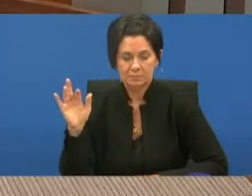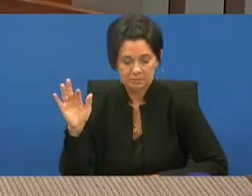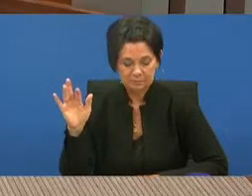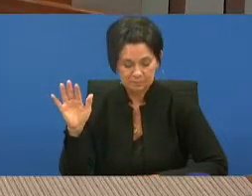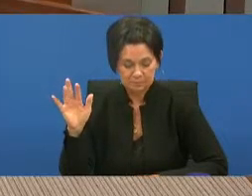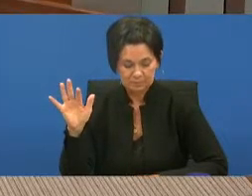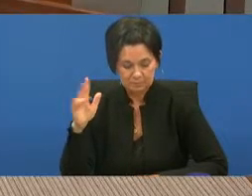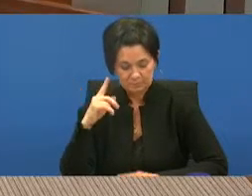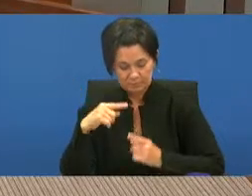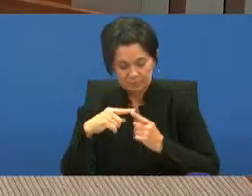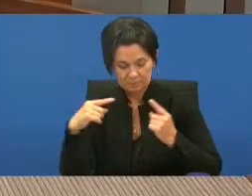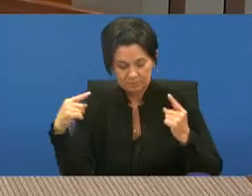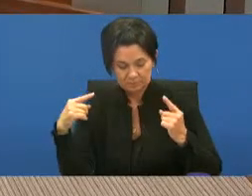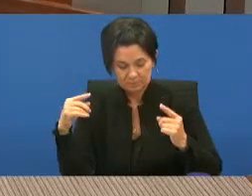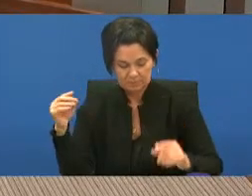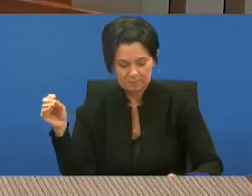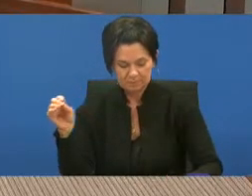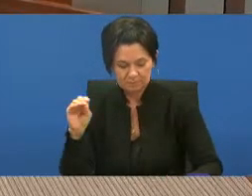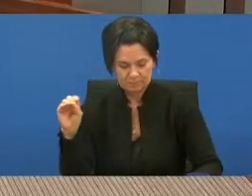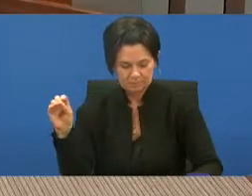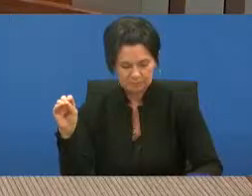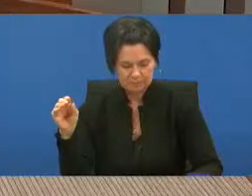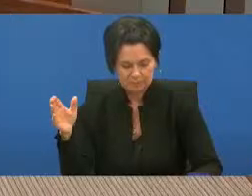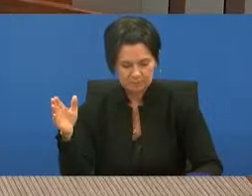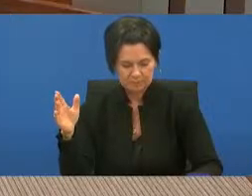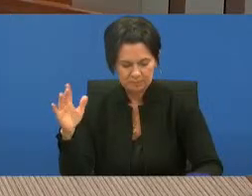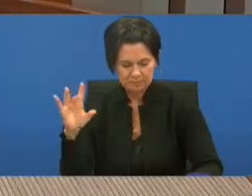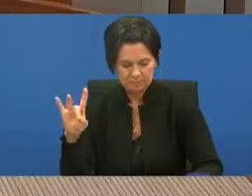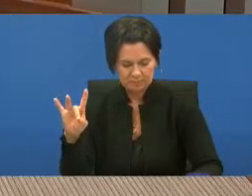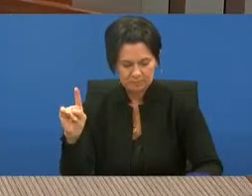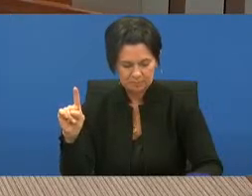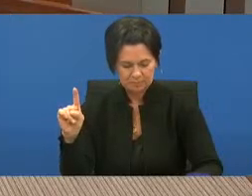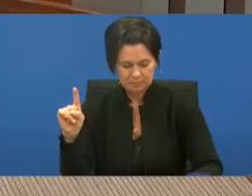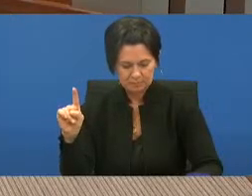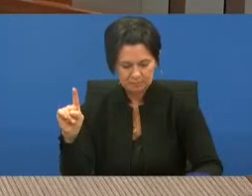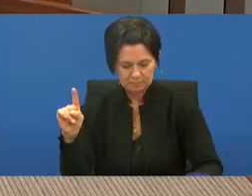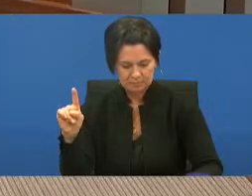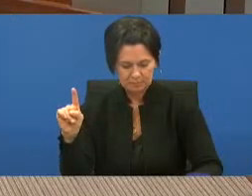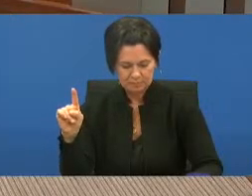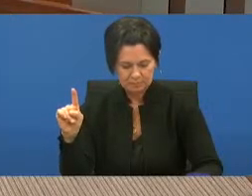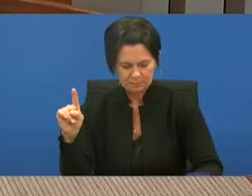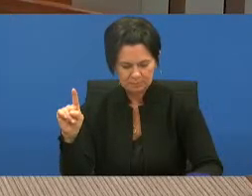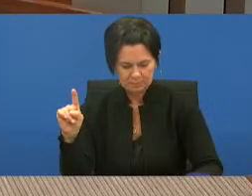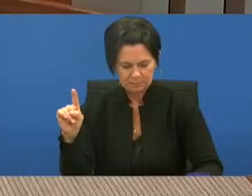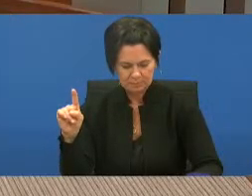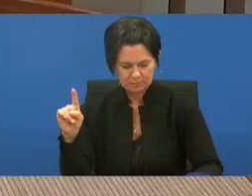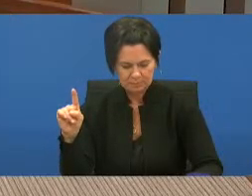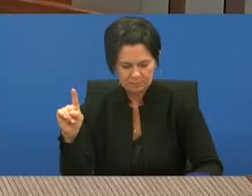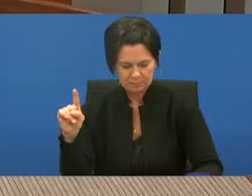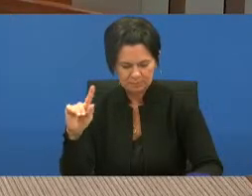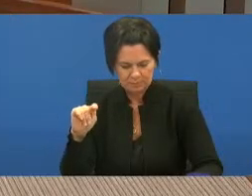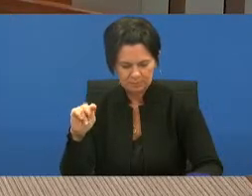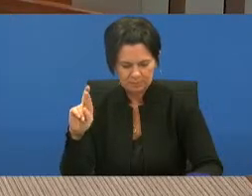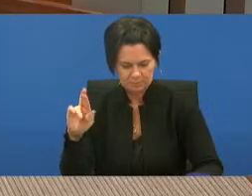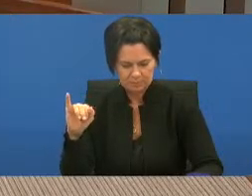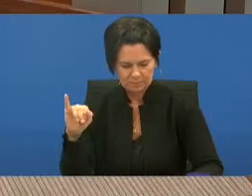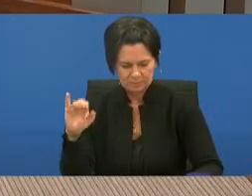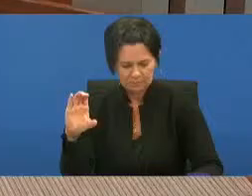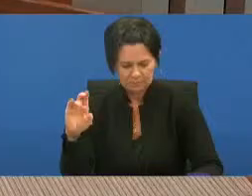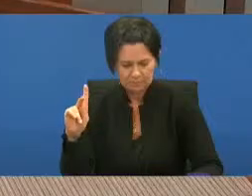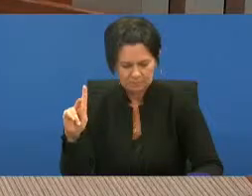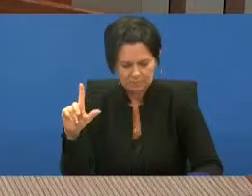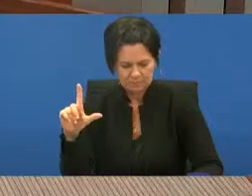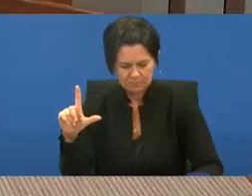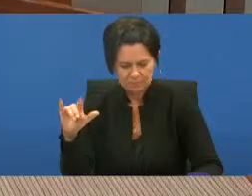Any opposed? Motion carries. Acceptance of low bids. 81,